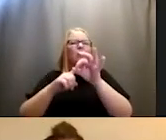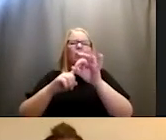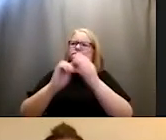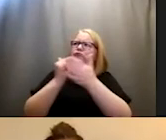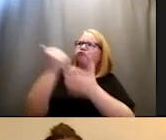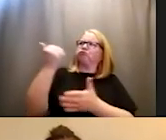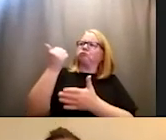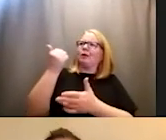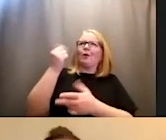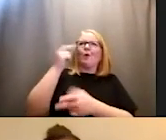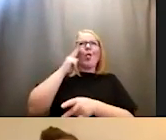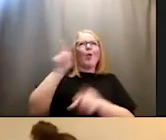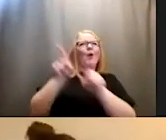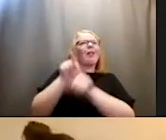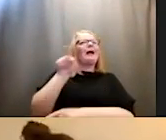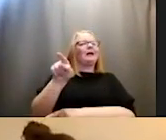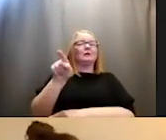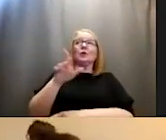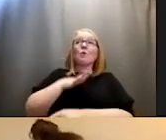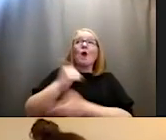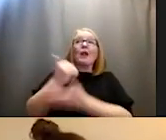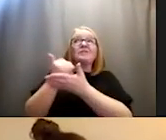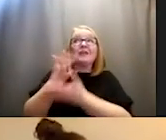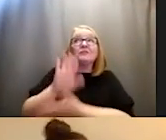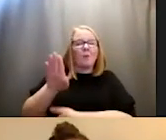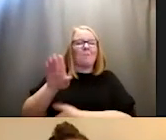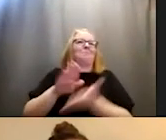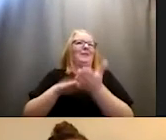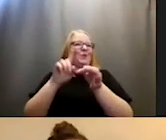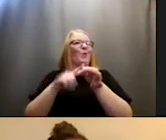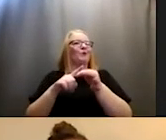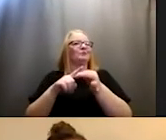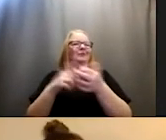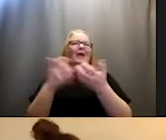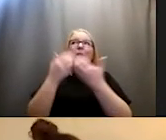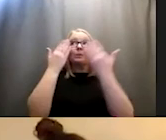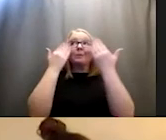would want to look like. You would want her advice on how to look.